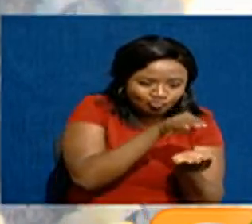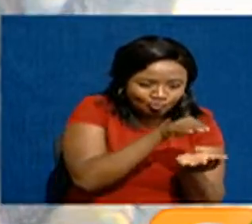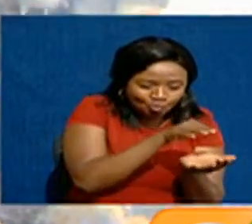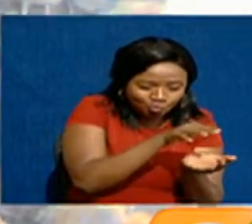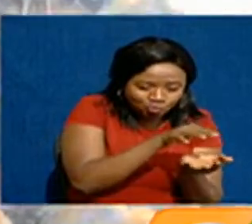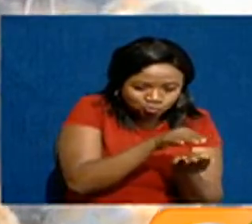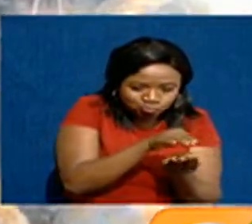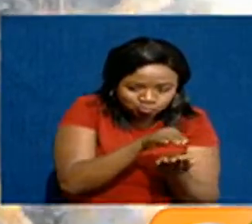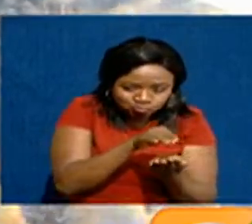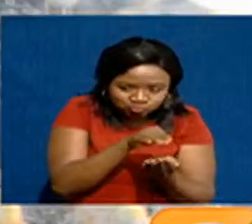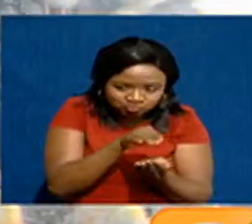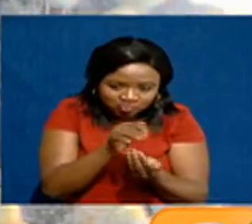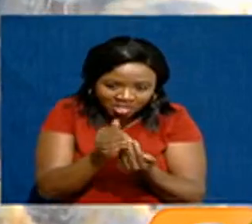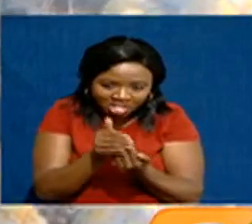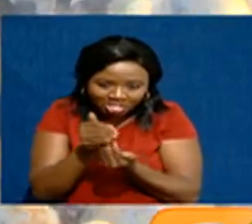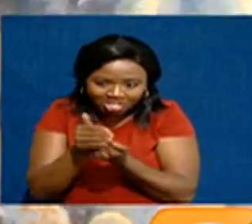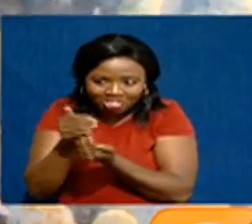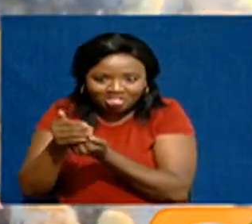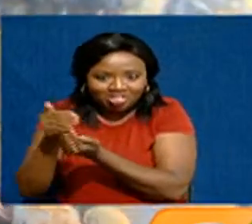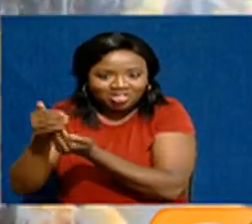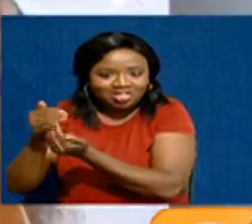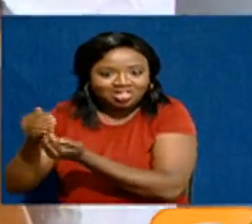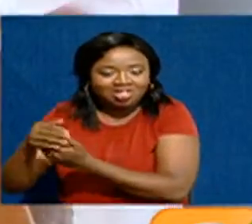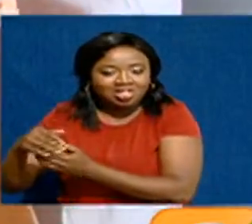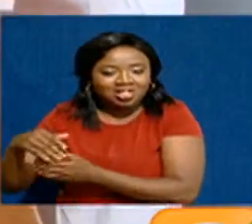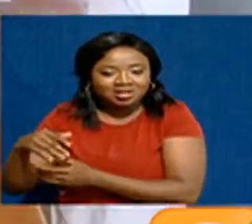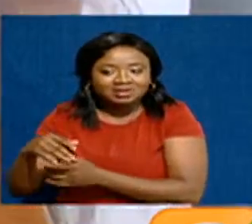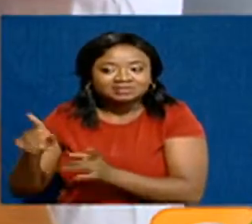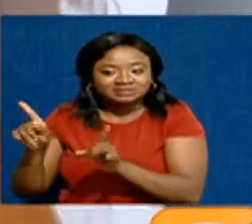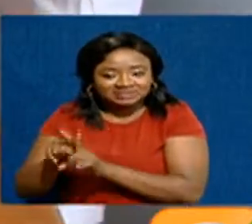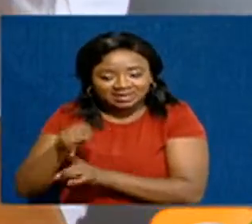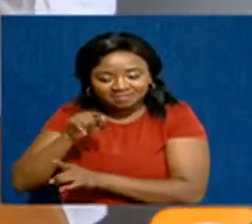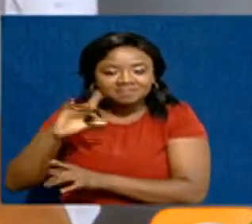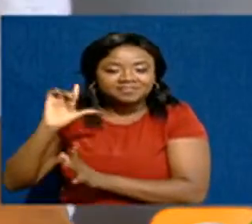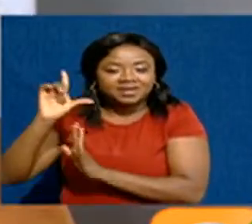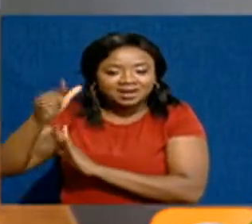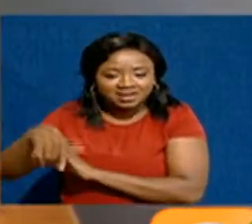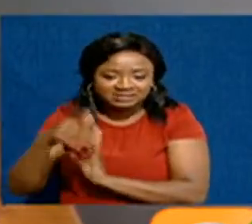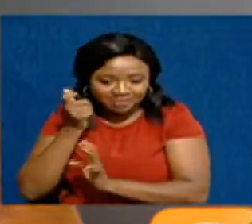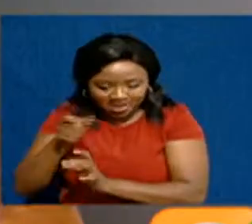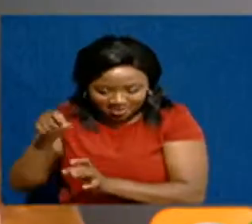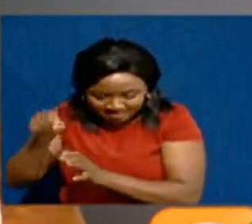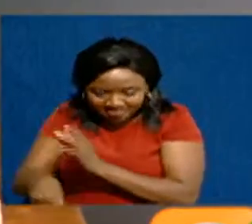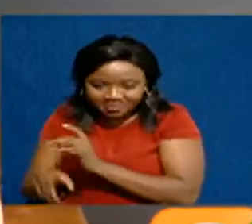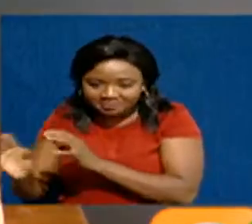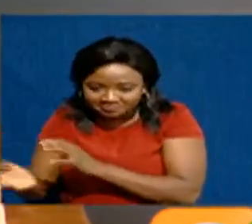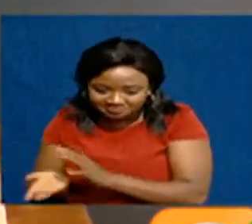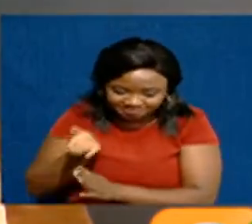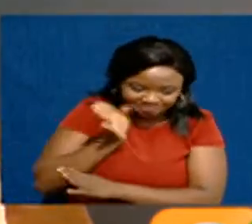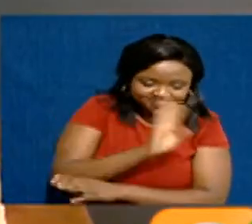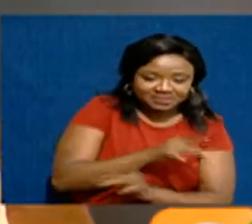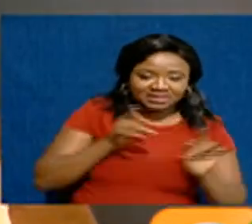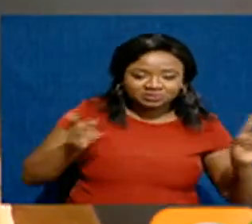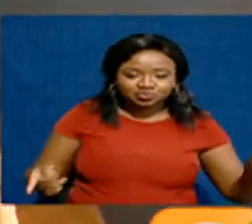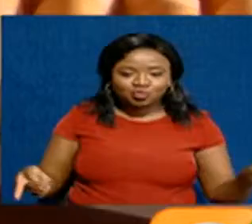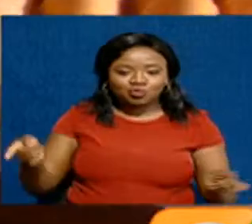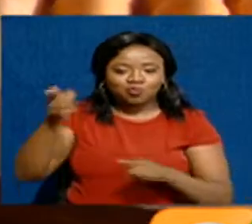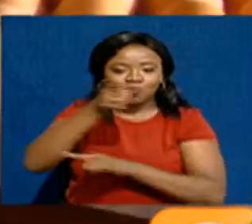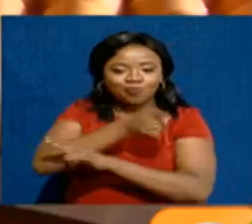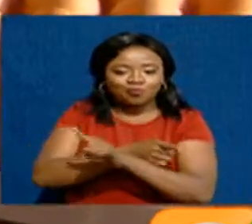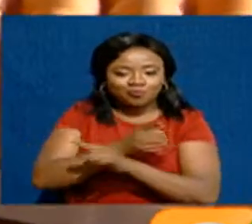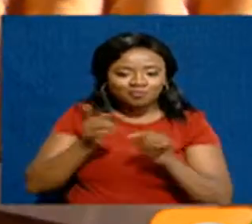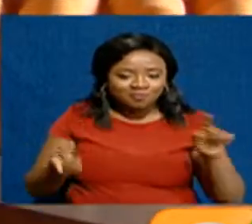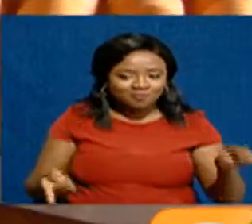chick, and the chick will later lay egg, and we take it back to the incubator. Or we can decide to